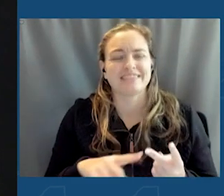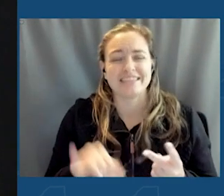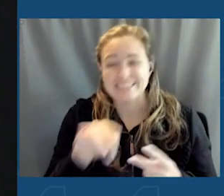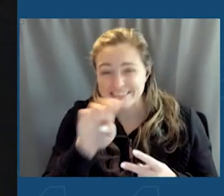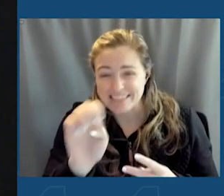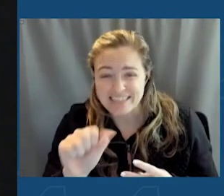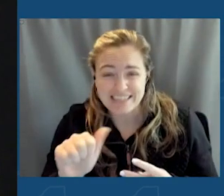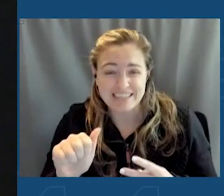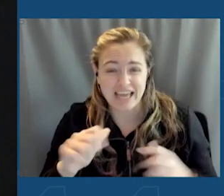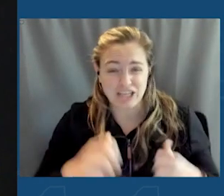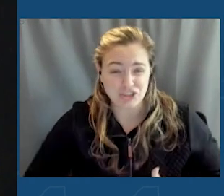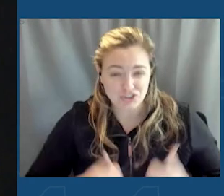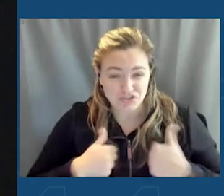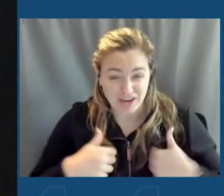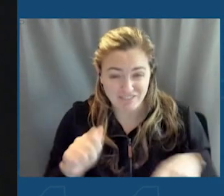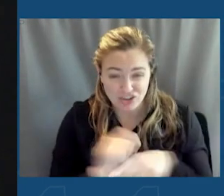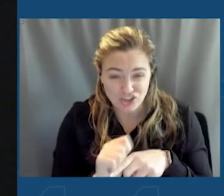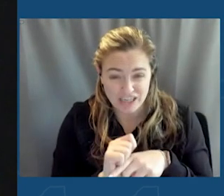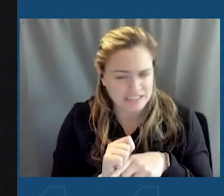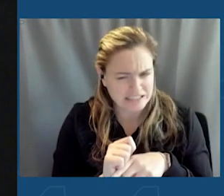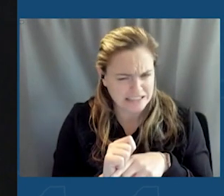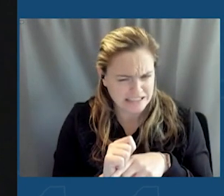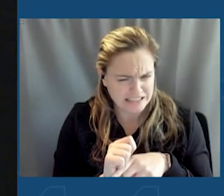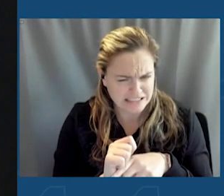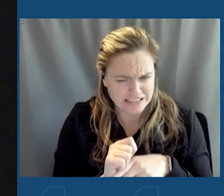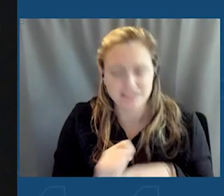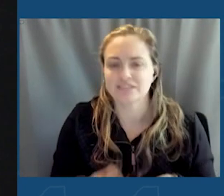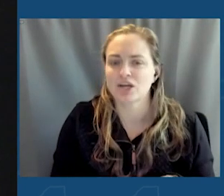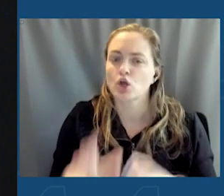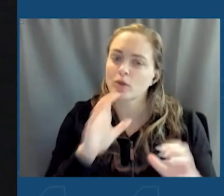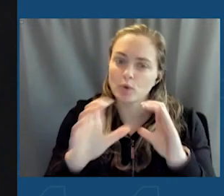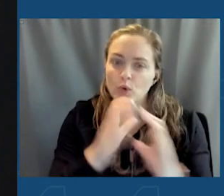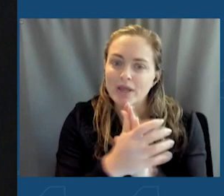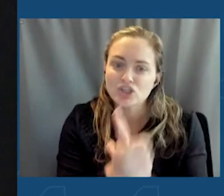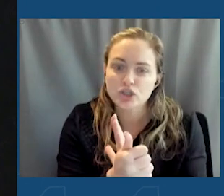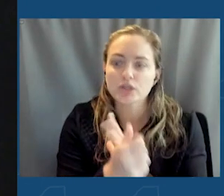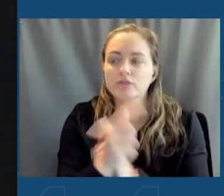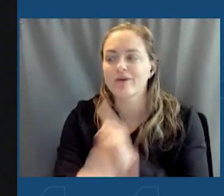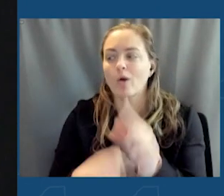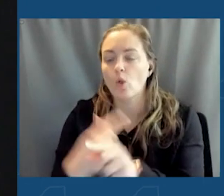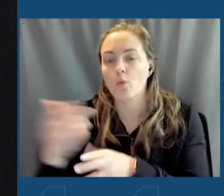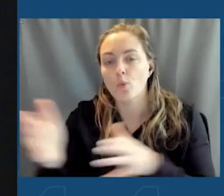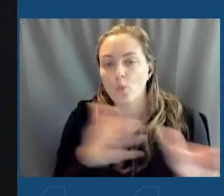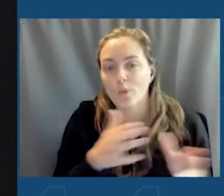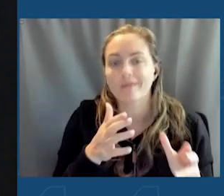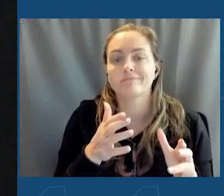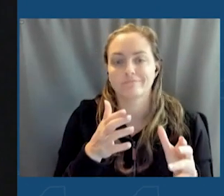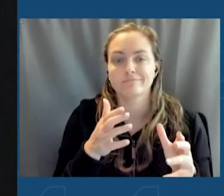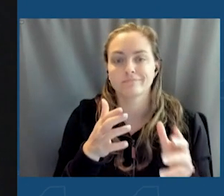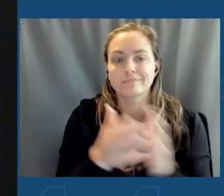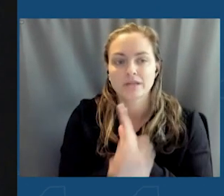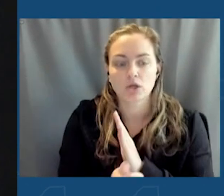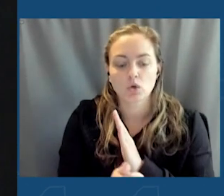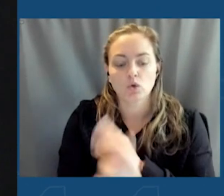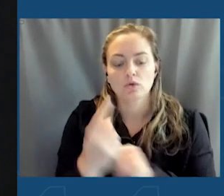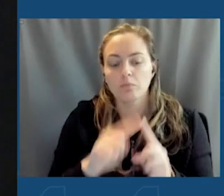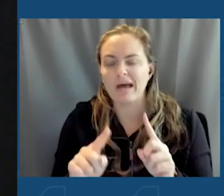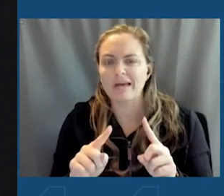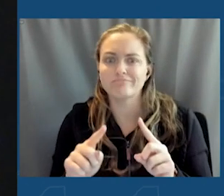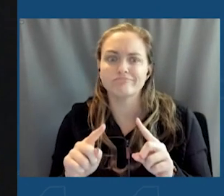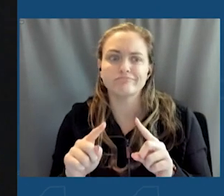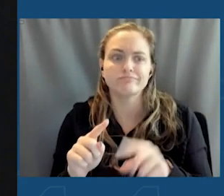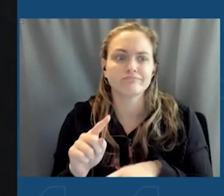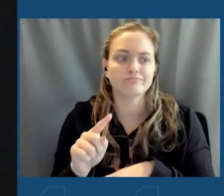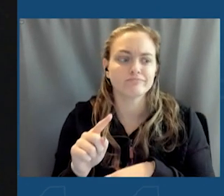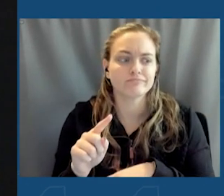have a course in that, but communication skills and global wind organization training. But there's opportunities for apprenticeships, professional certification,